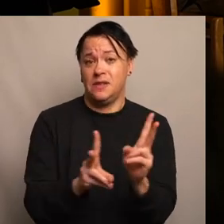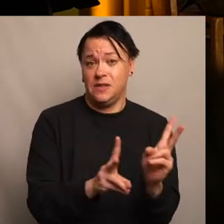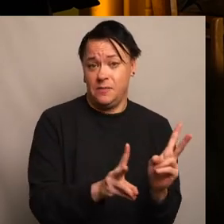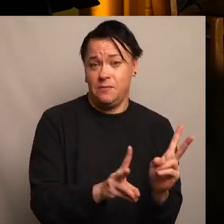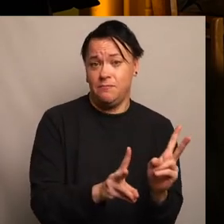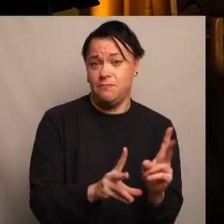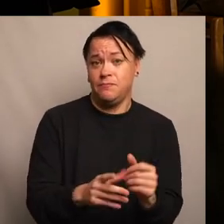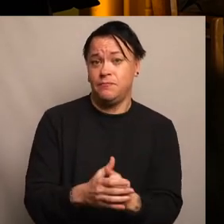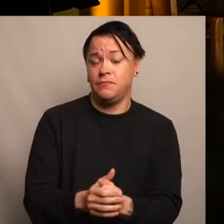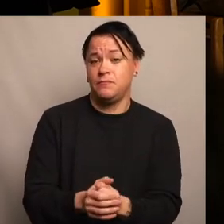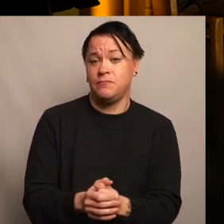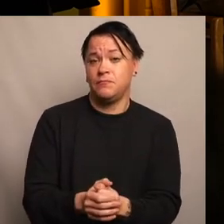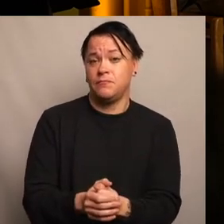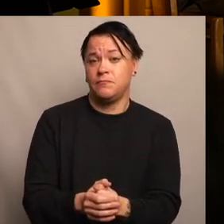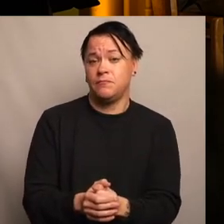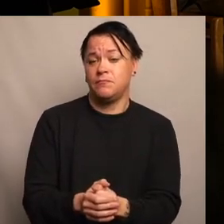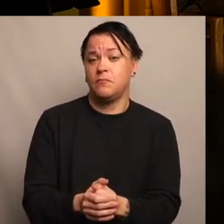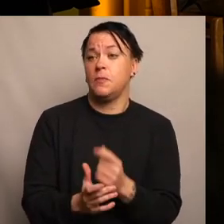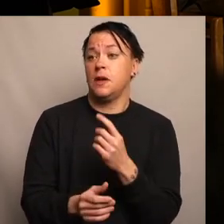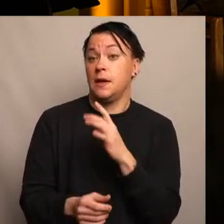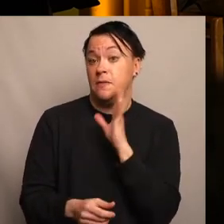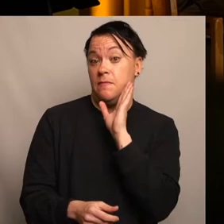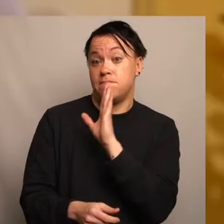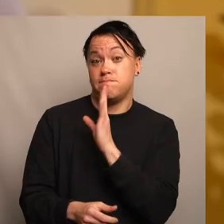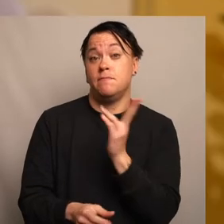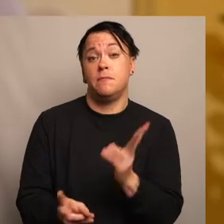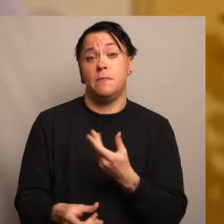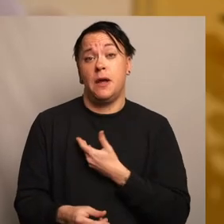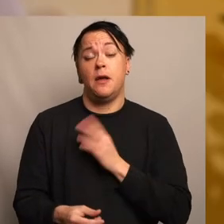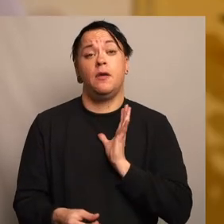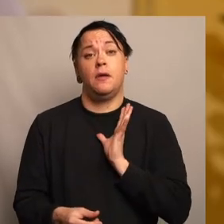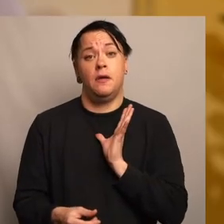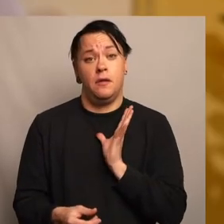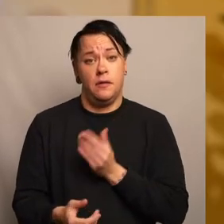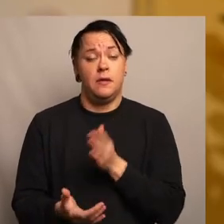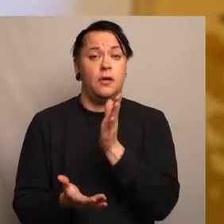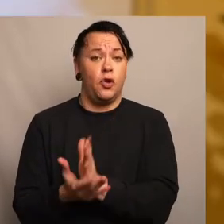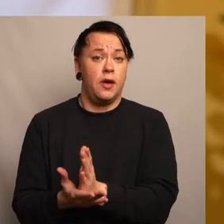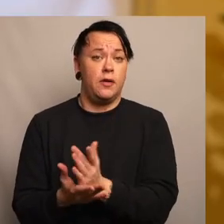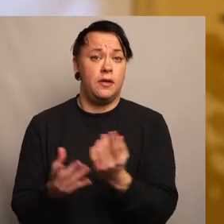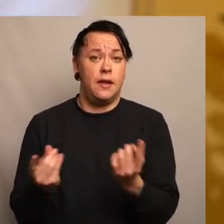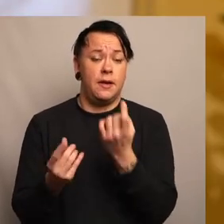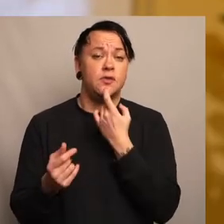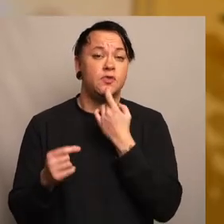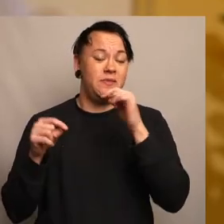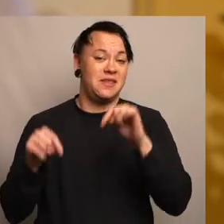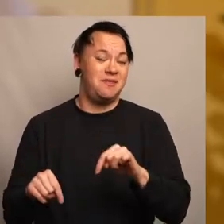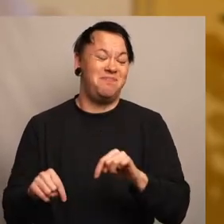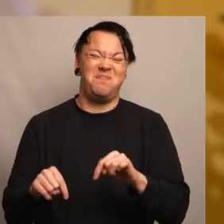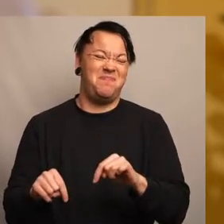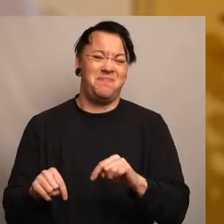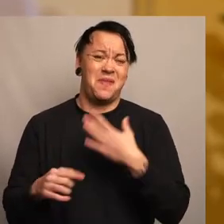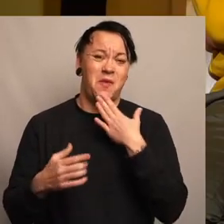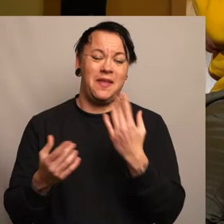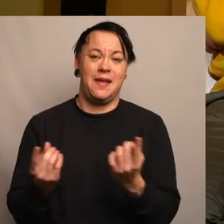about the situation of trans rights in Finland, which is definitely not the best place of the world to be in.